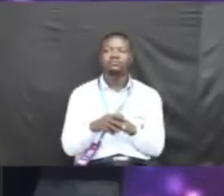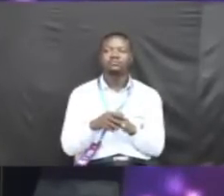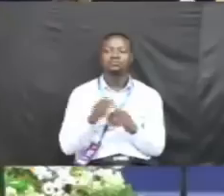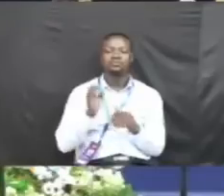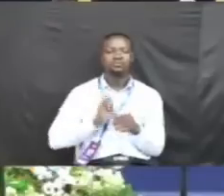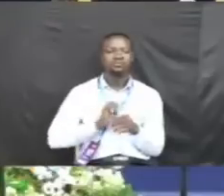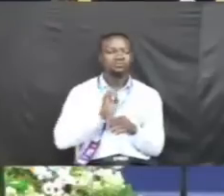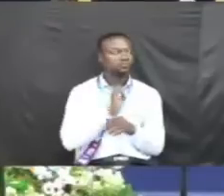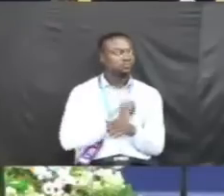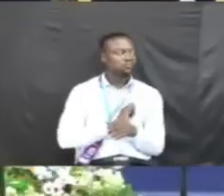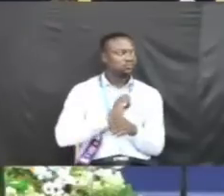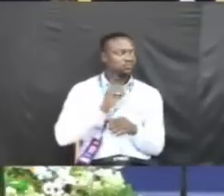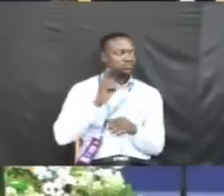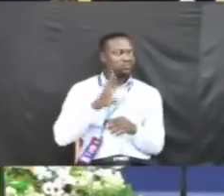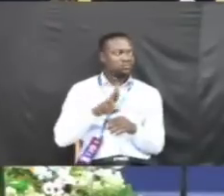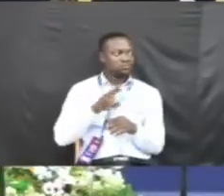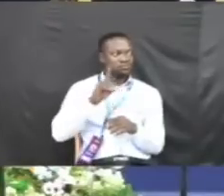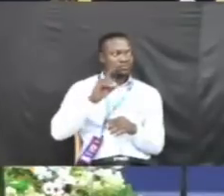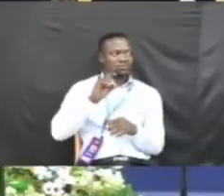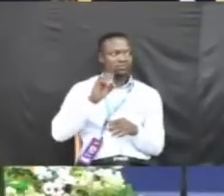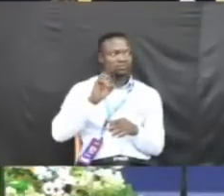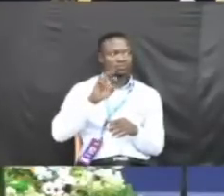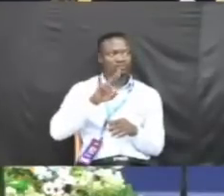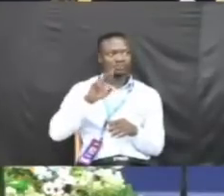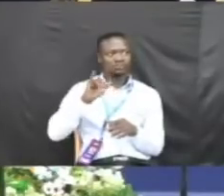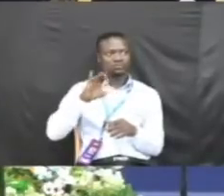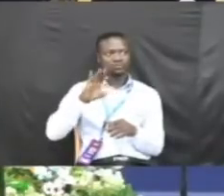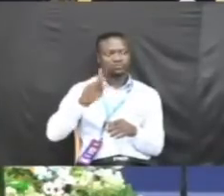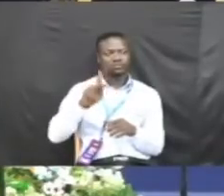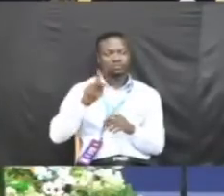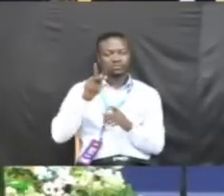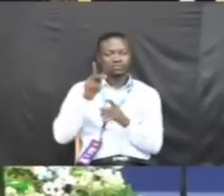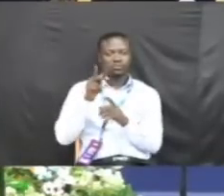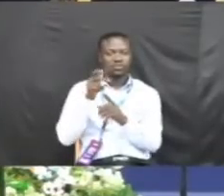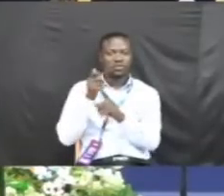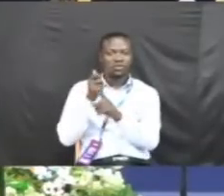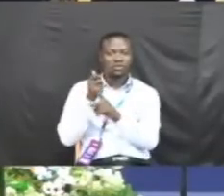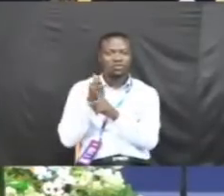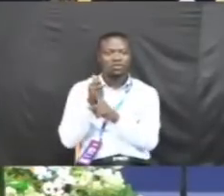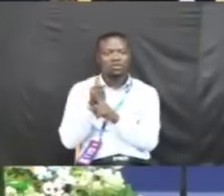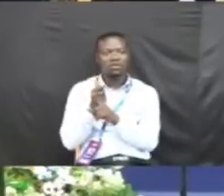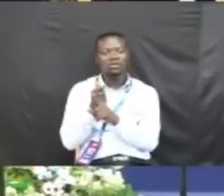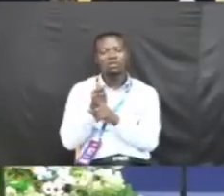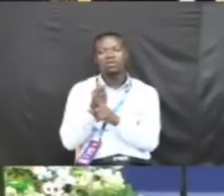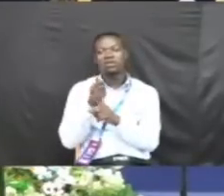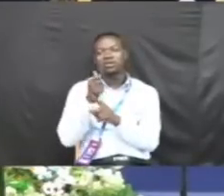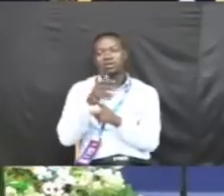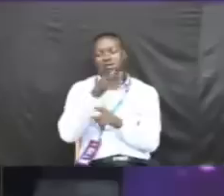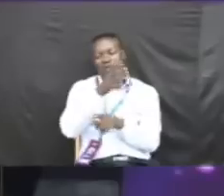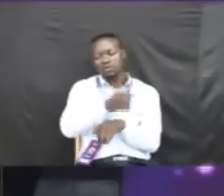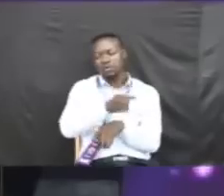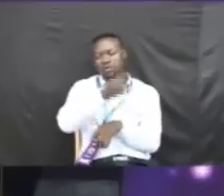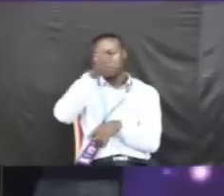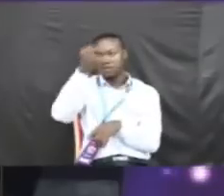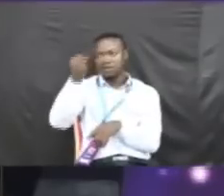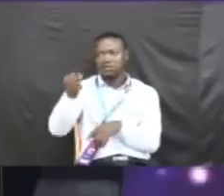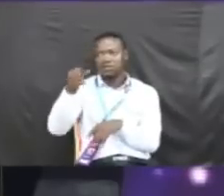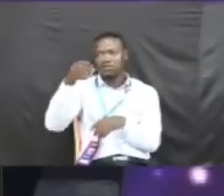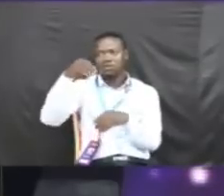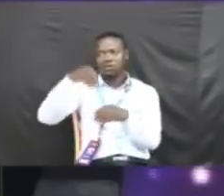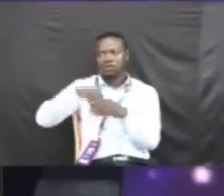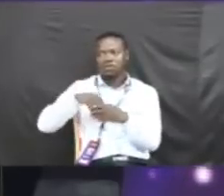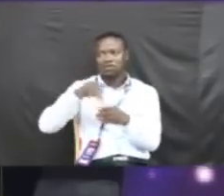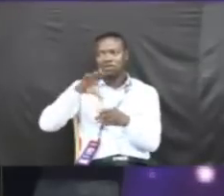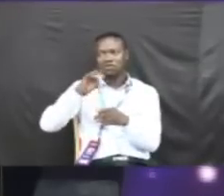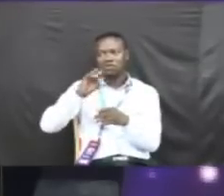Elder Dr. Derek Amati of Abasawa was inducted into the corporate